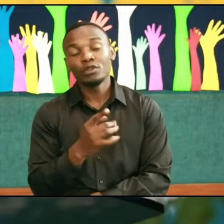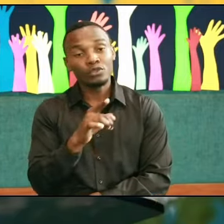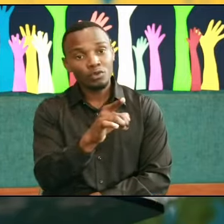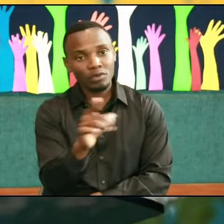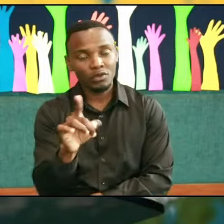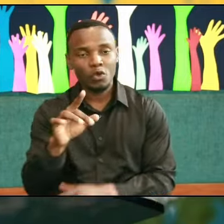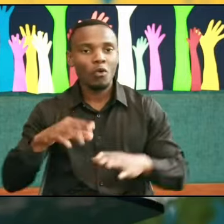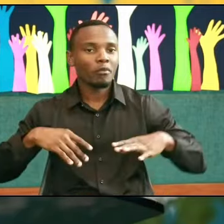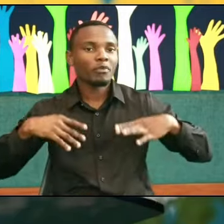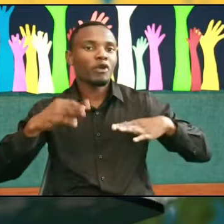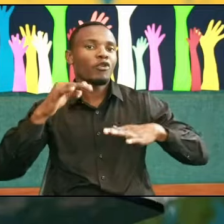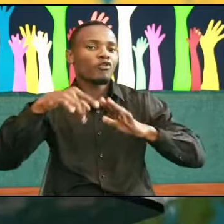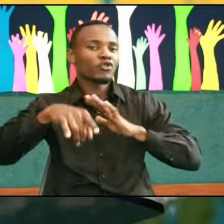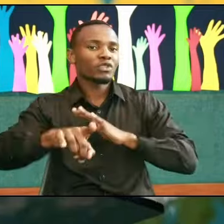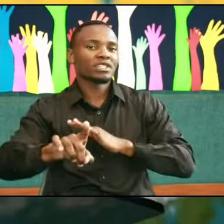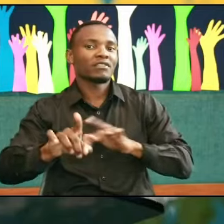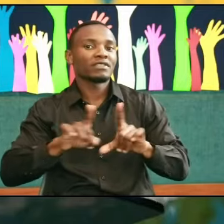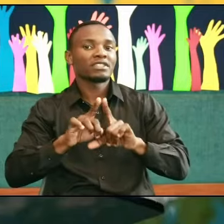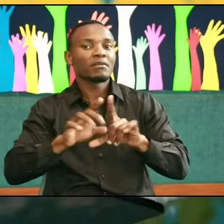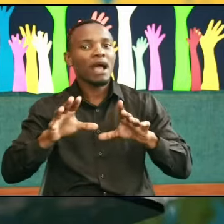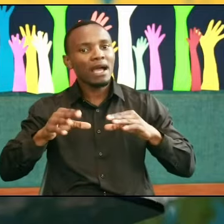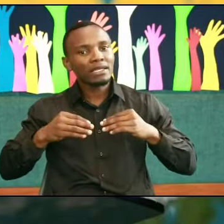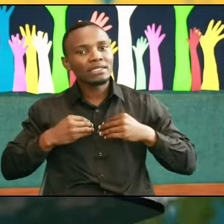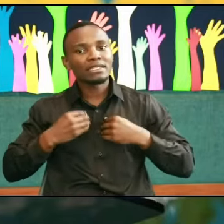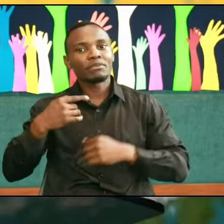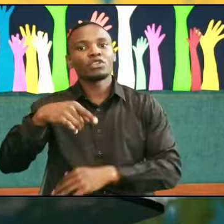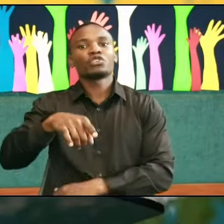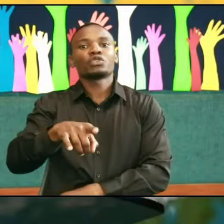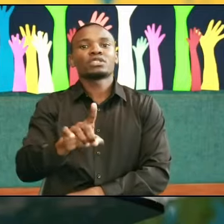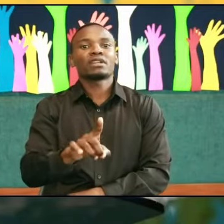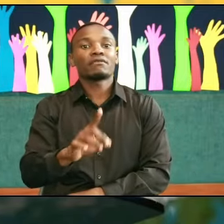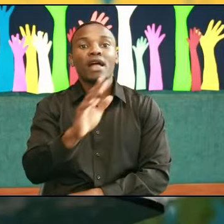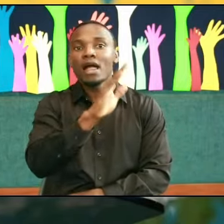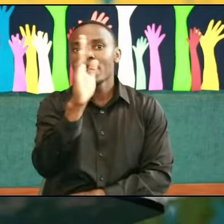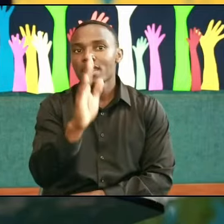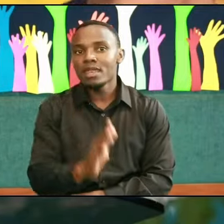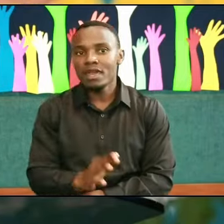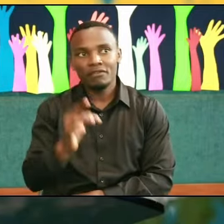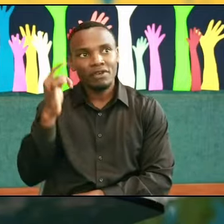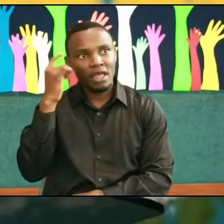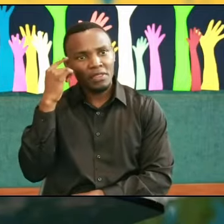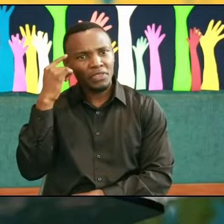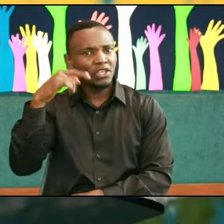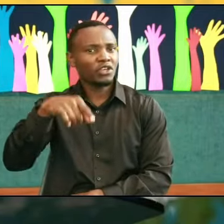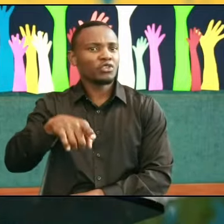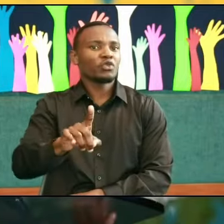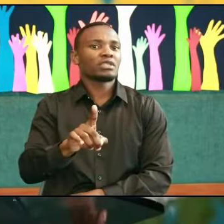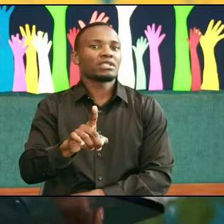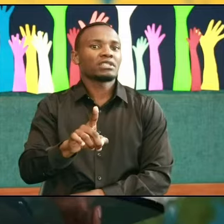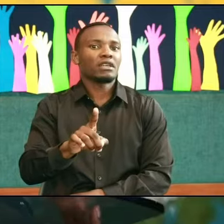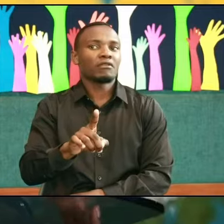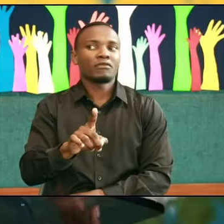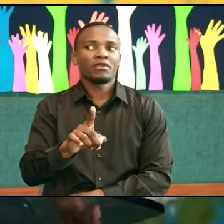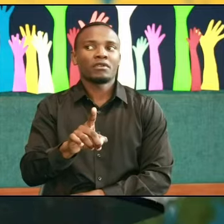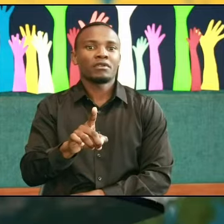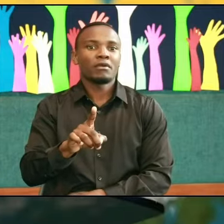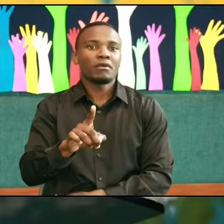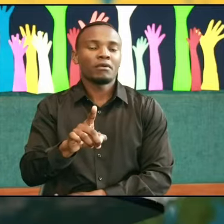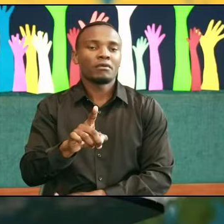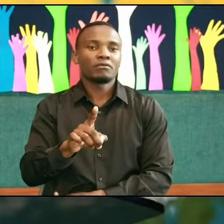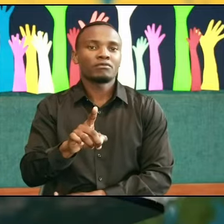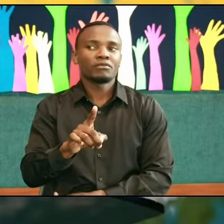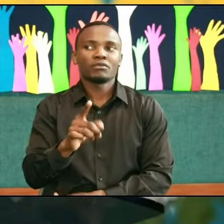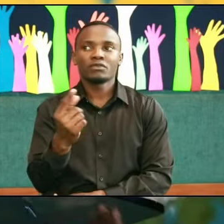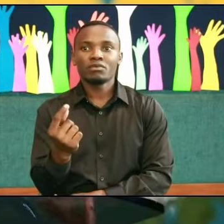and love yourself. Accept yourself the way you are. Never ever think you were another person. Look at